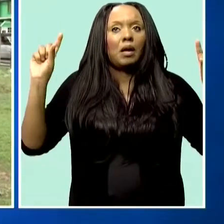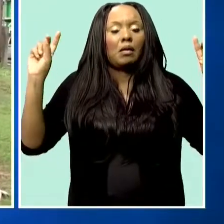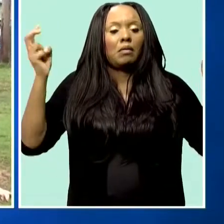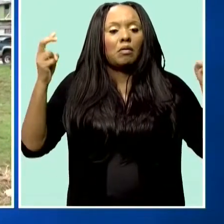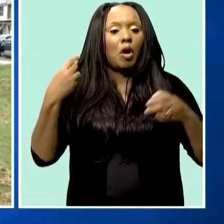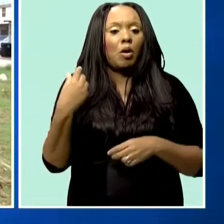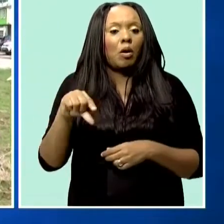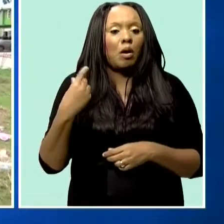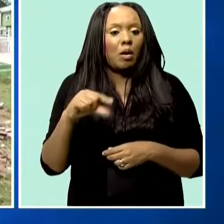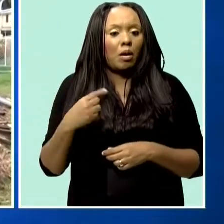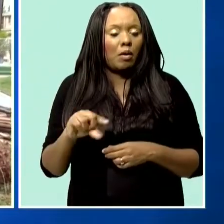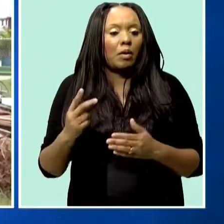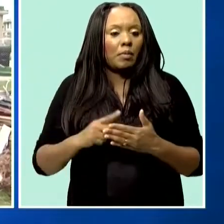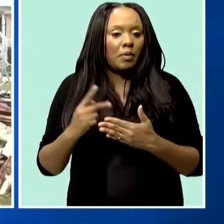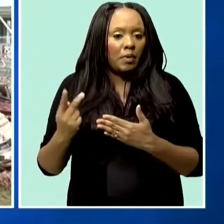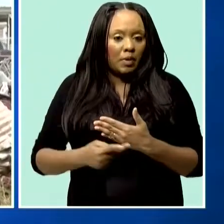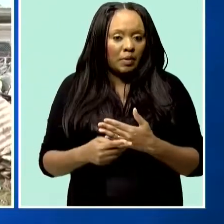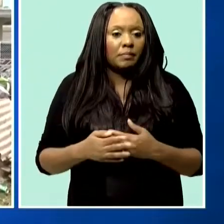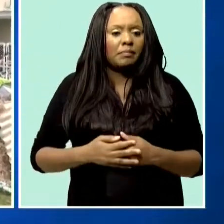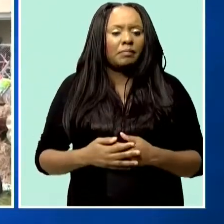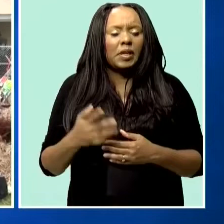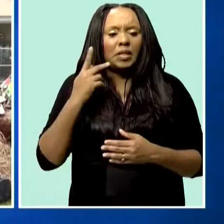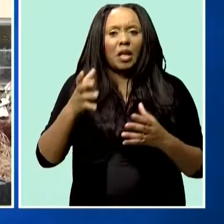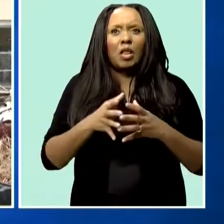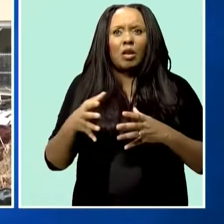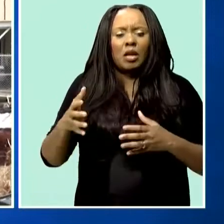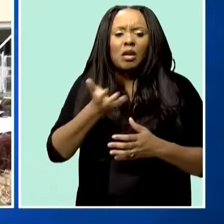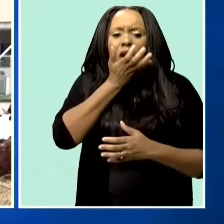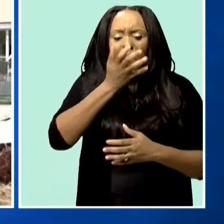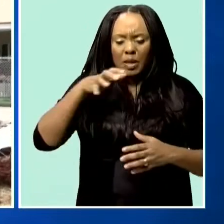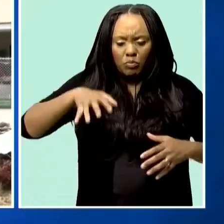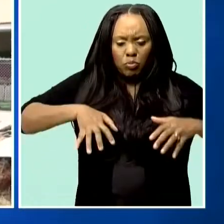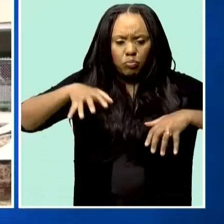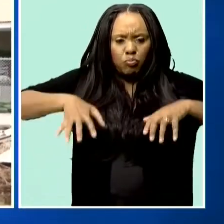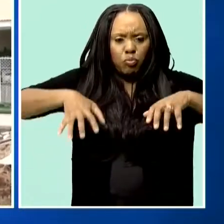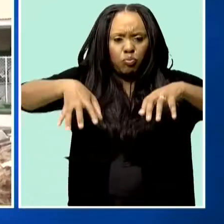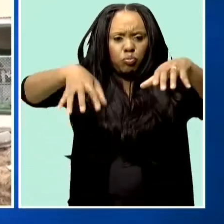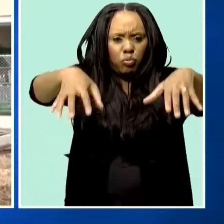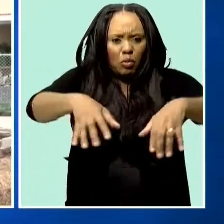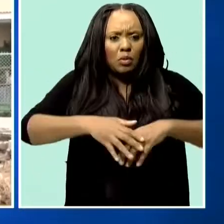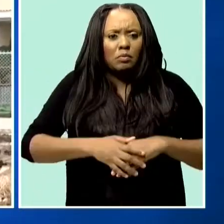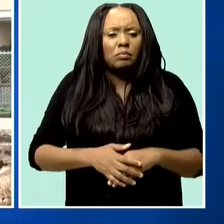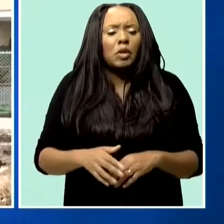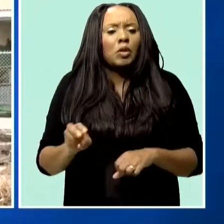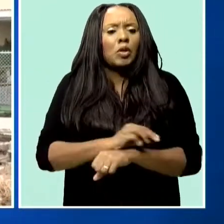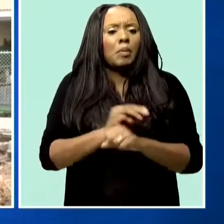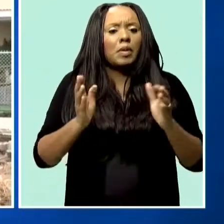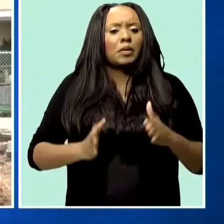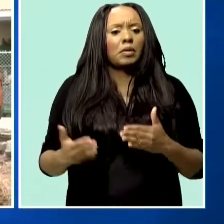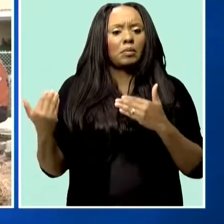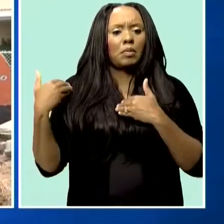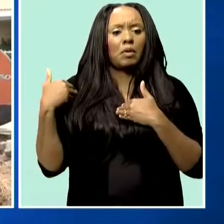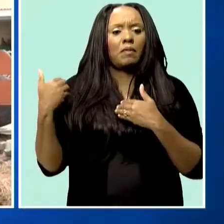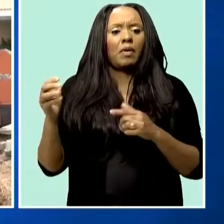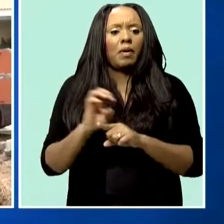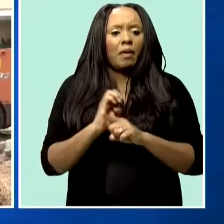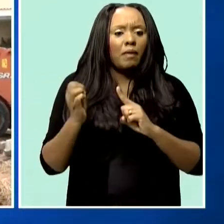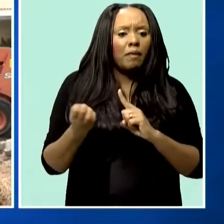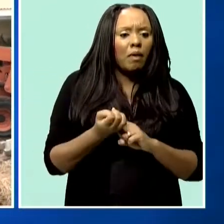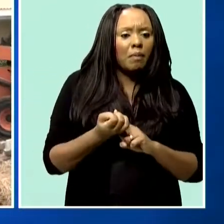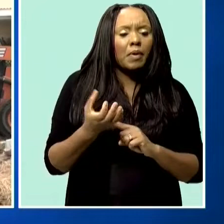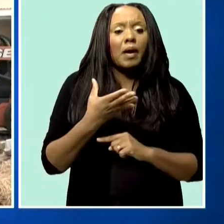debris and garbage heaped on this open lot. Minister of the Environment Adrian Ford and representative for the area Neil Rowe planted a